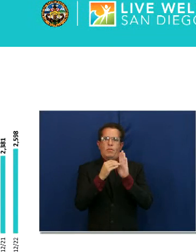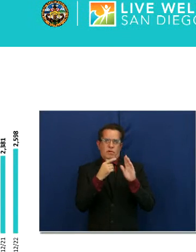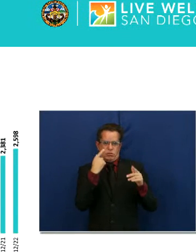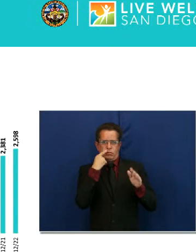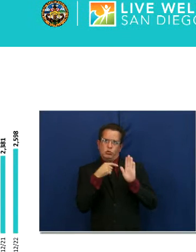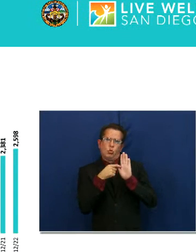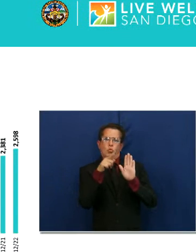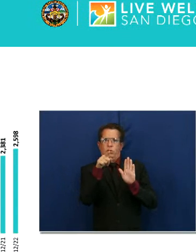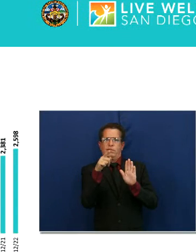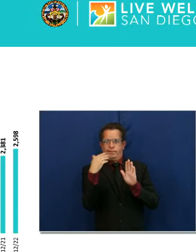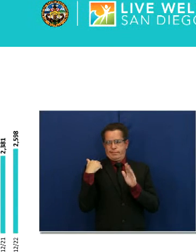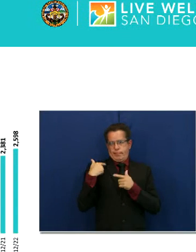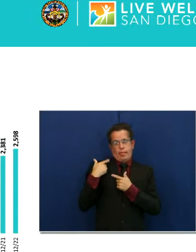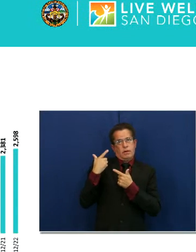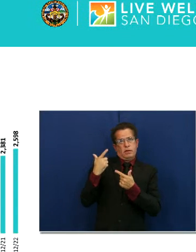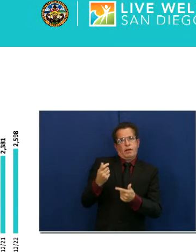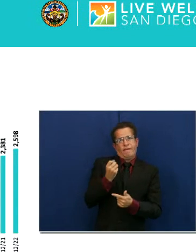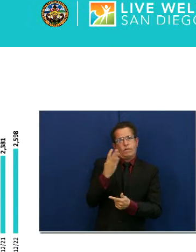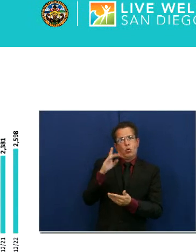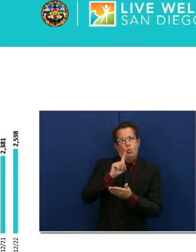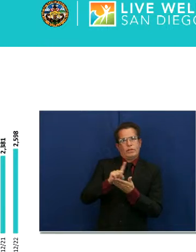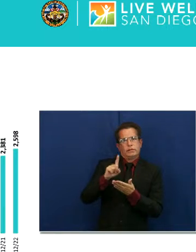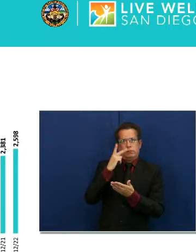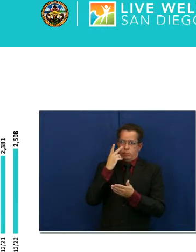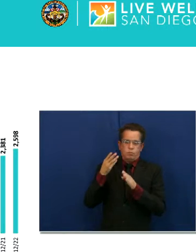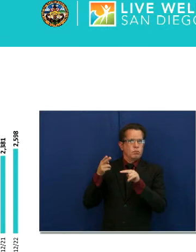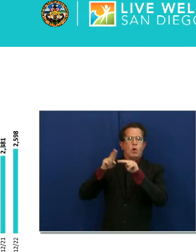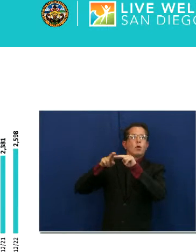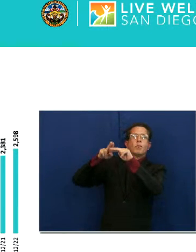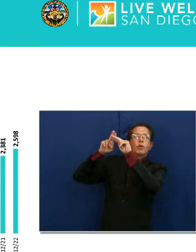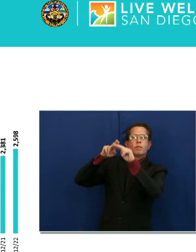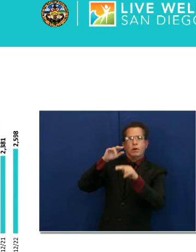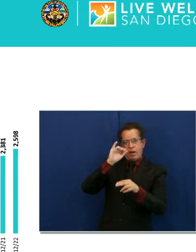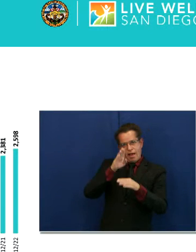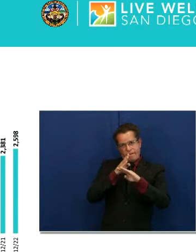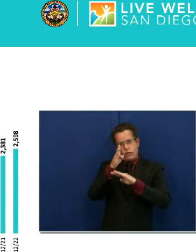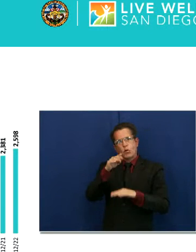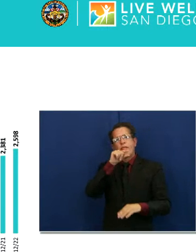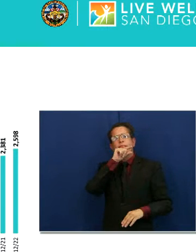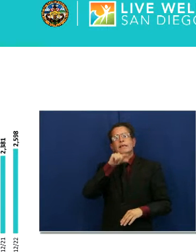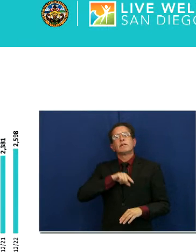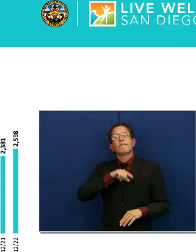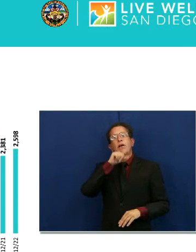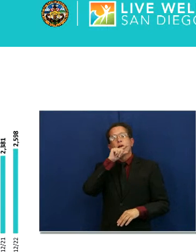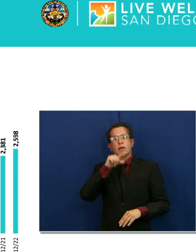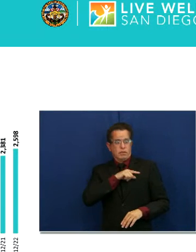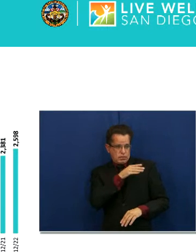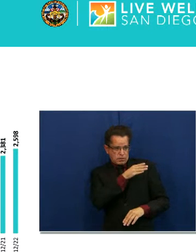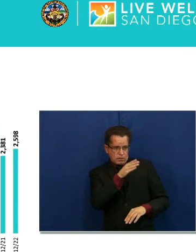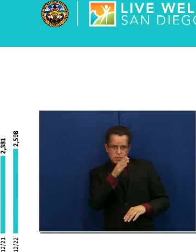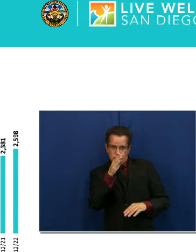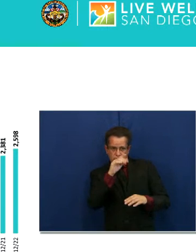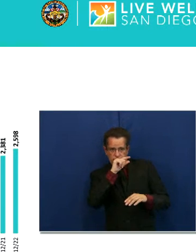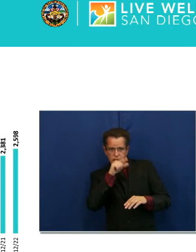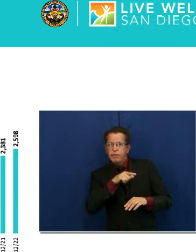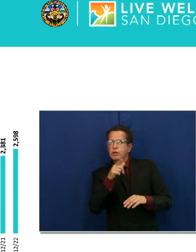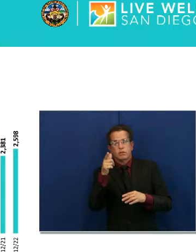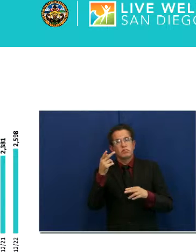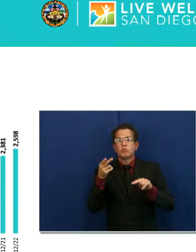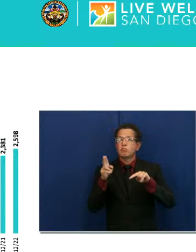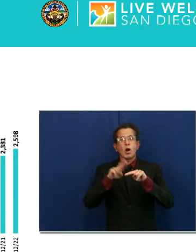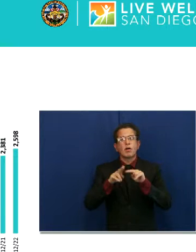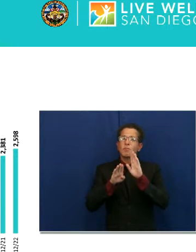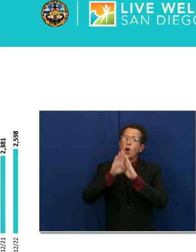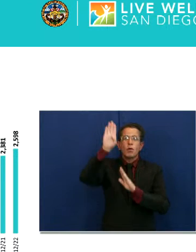the past days and weeks. The 3 weeks after Thanksgiving were especially difficult, and COVID-19 cases